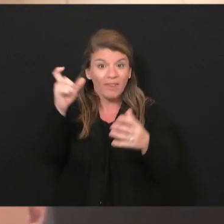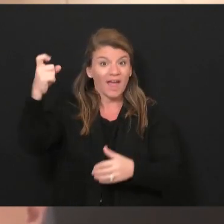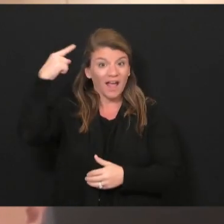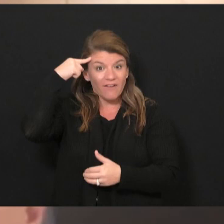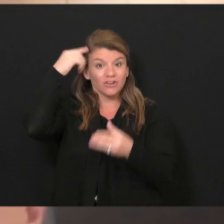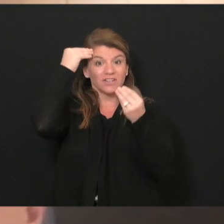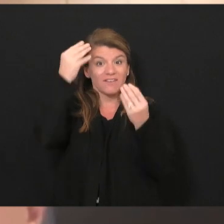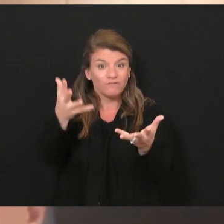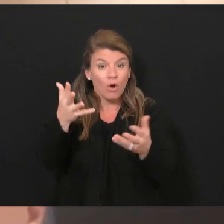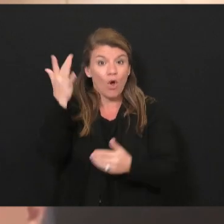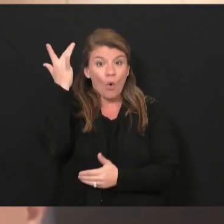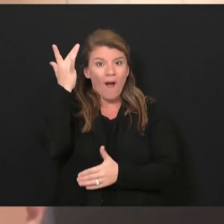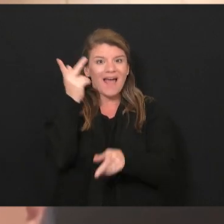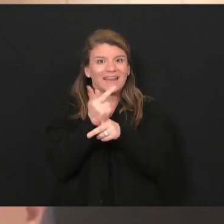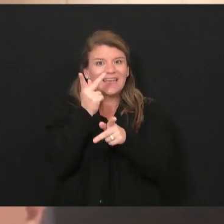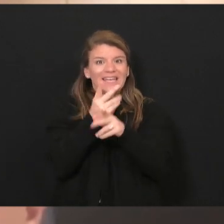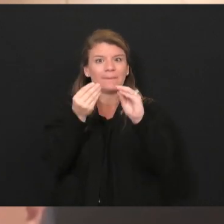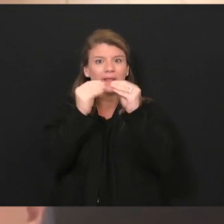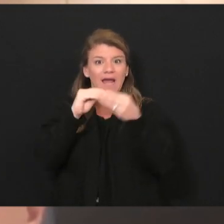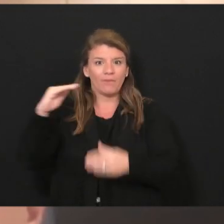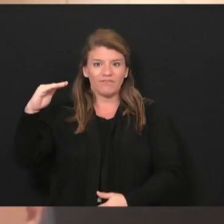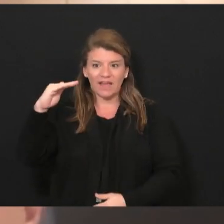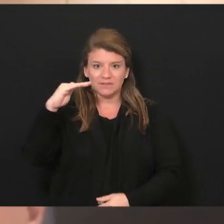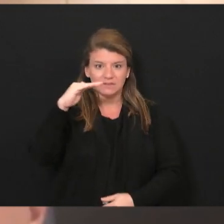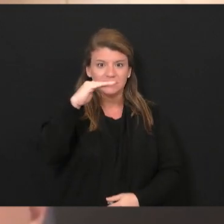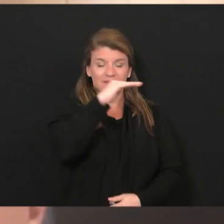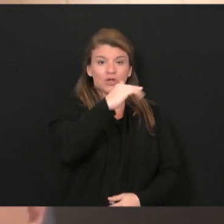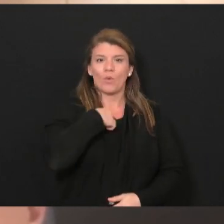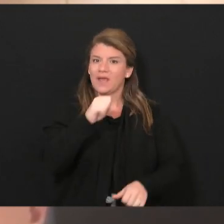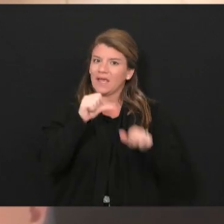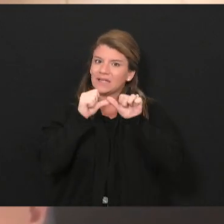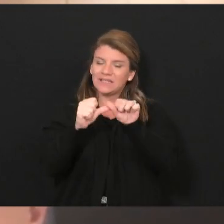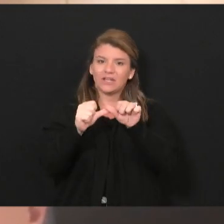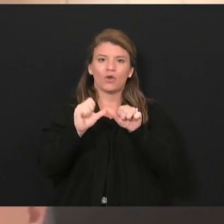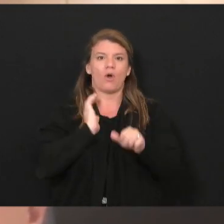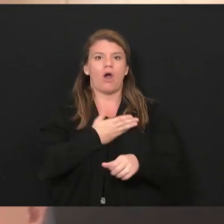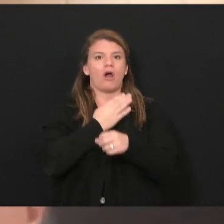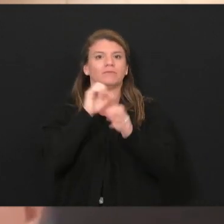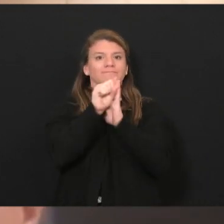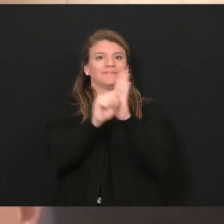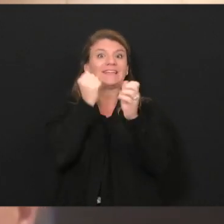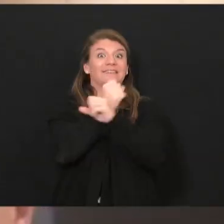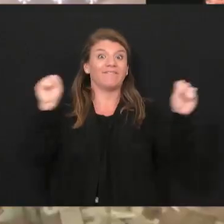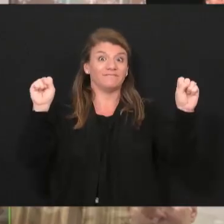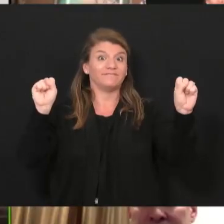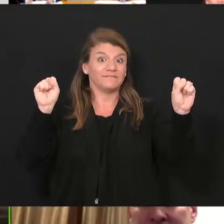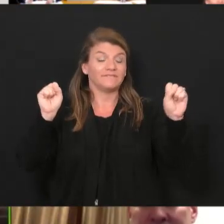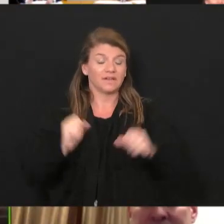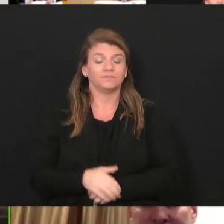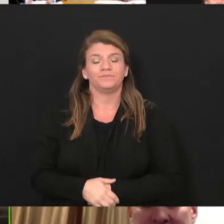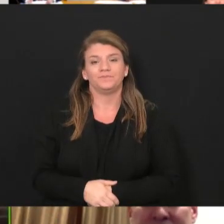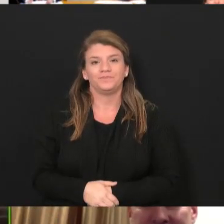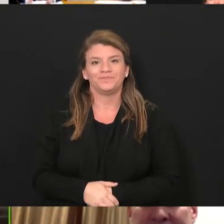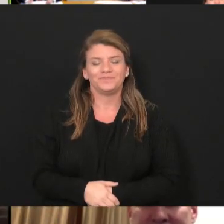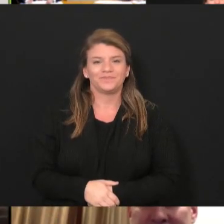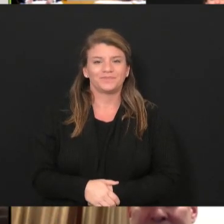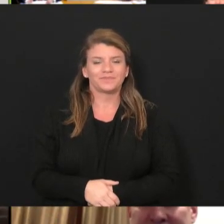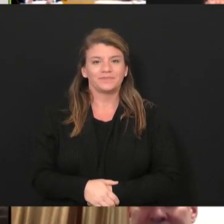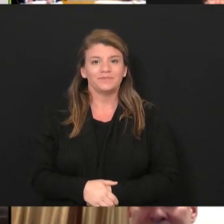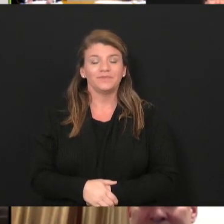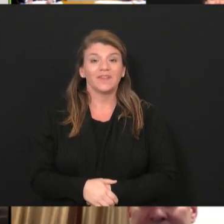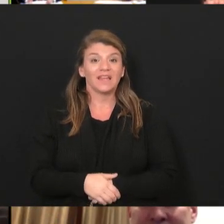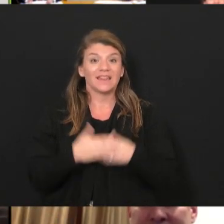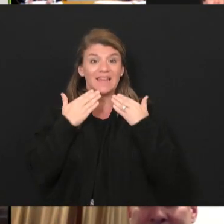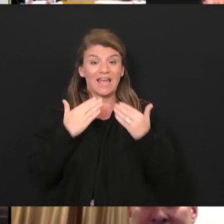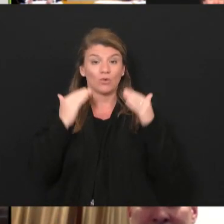curve flattened and continue to do the things we need to do to keep West Virginians safe. Thank you. Thank you, General Hoyer. Up next, we'll go